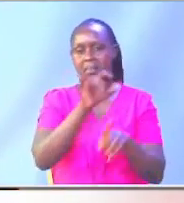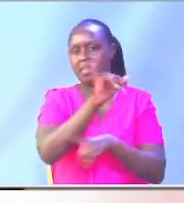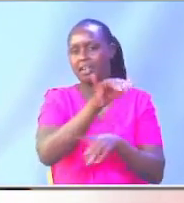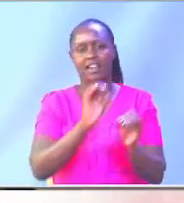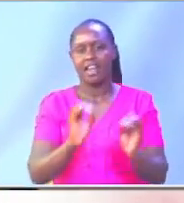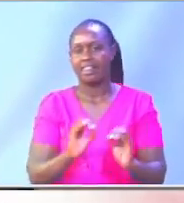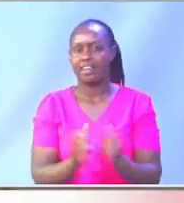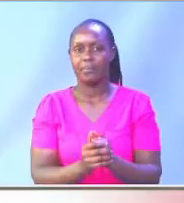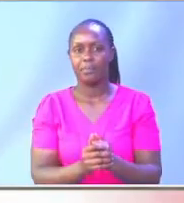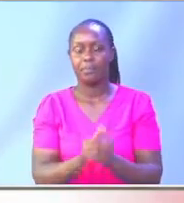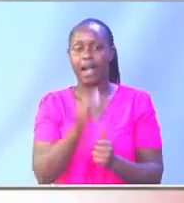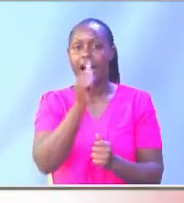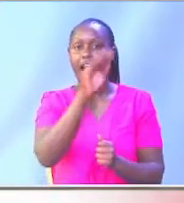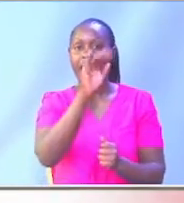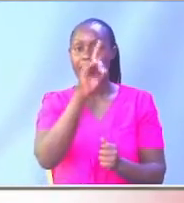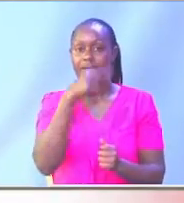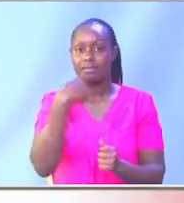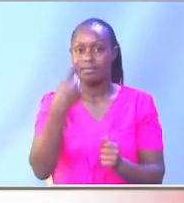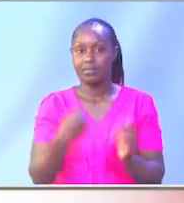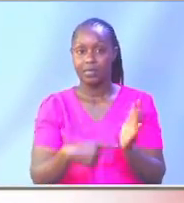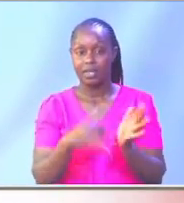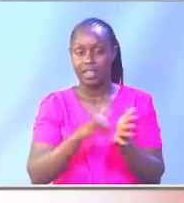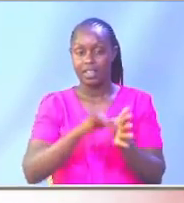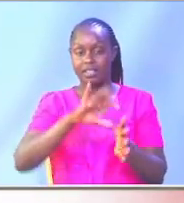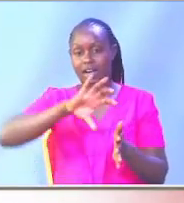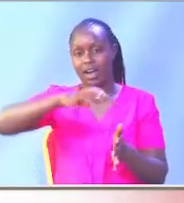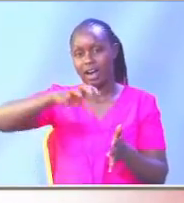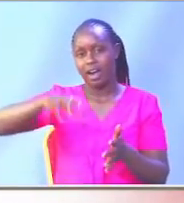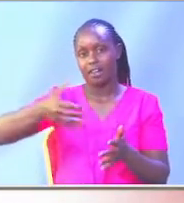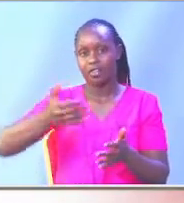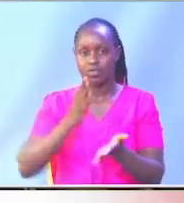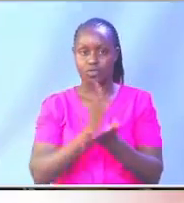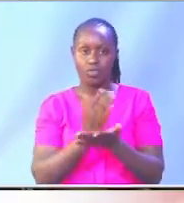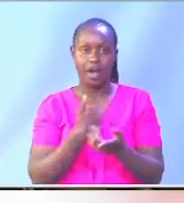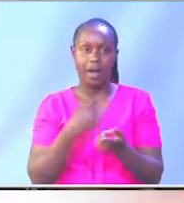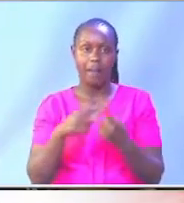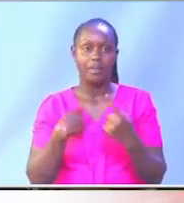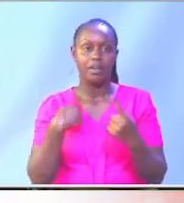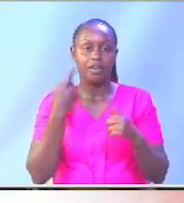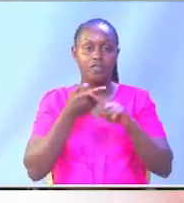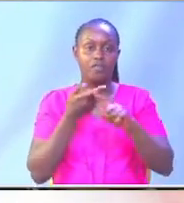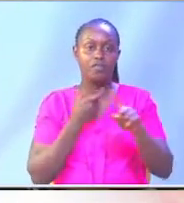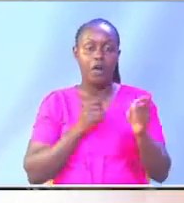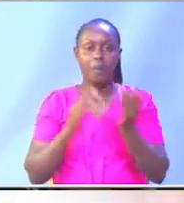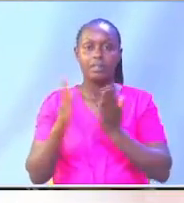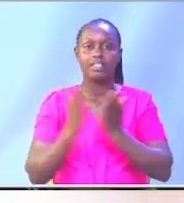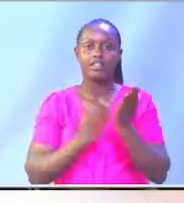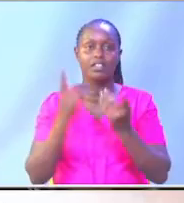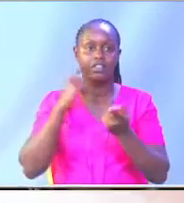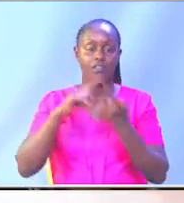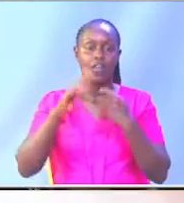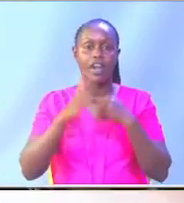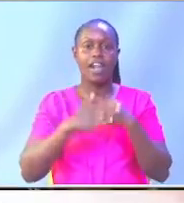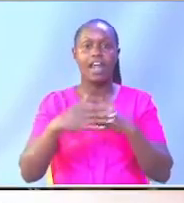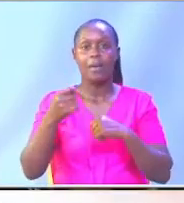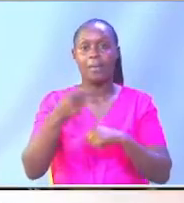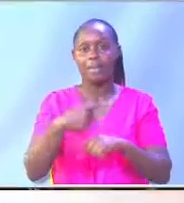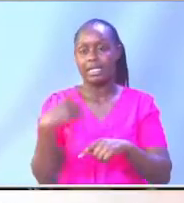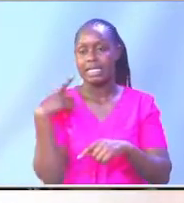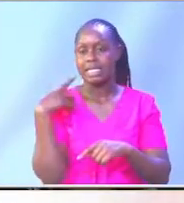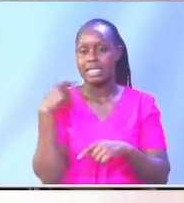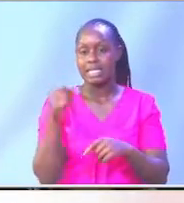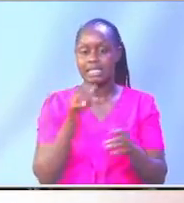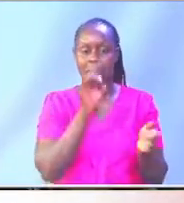However, Governor Abdi says the county has been deprived of essential services for 9 months since his